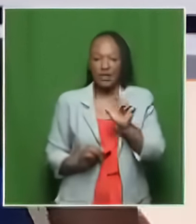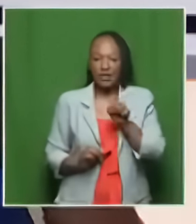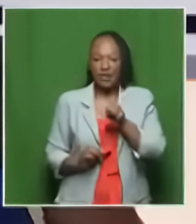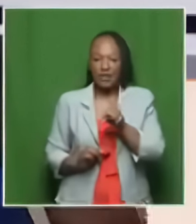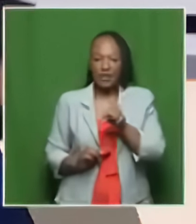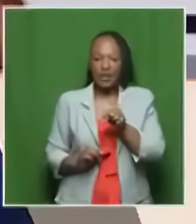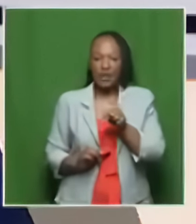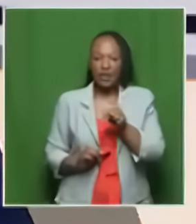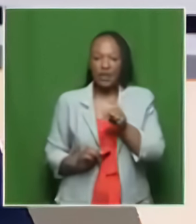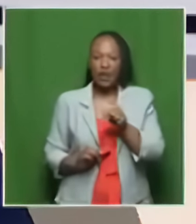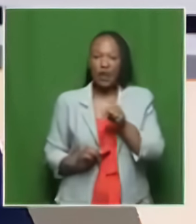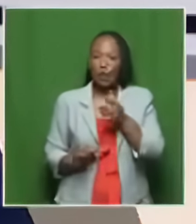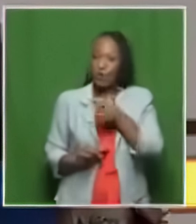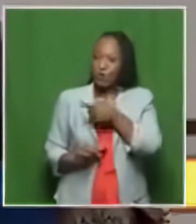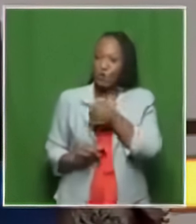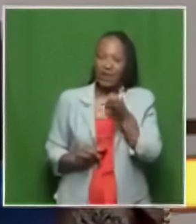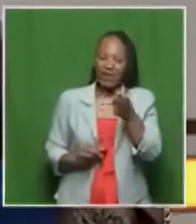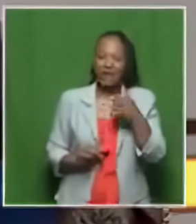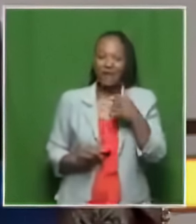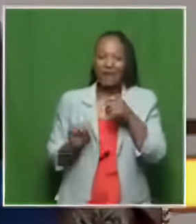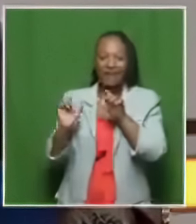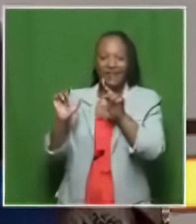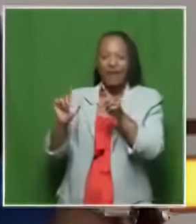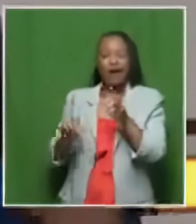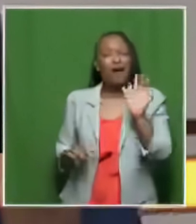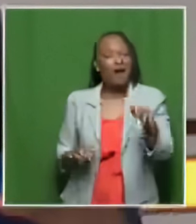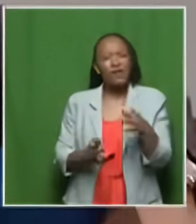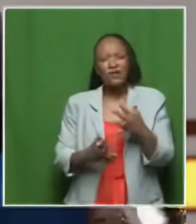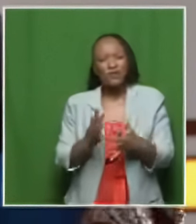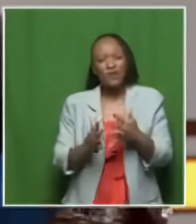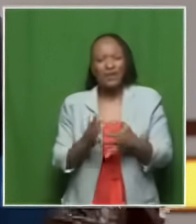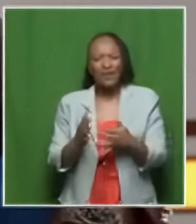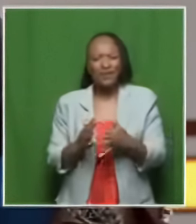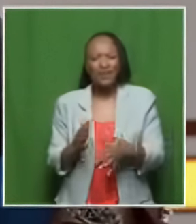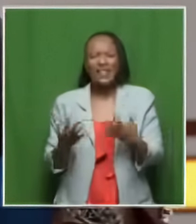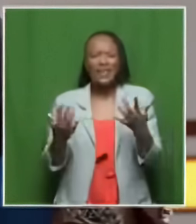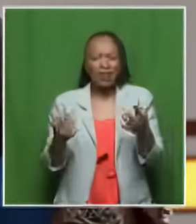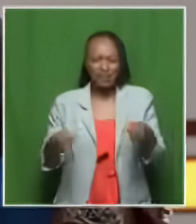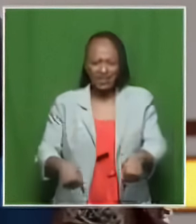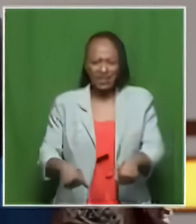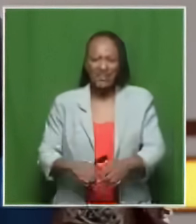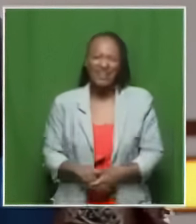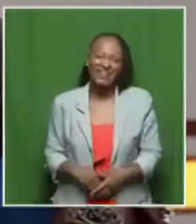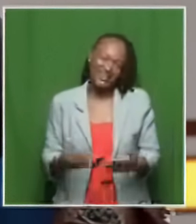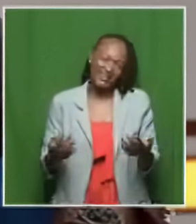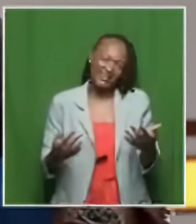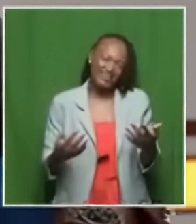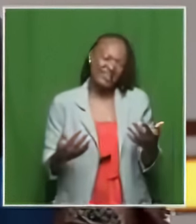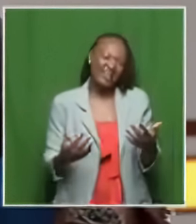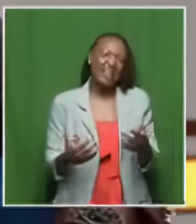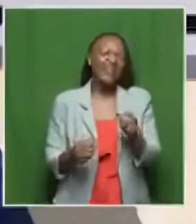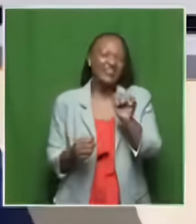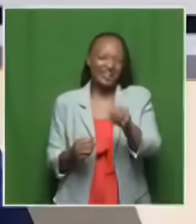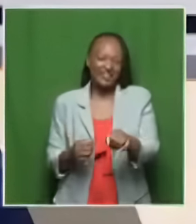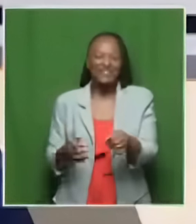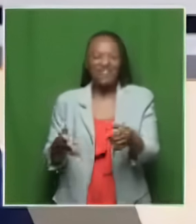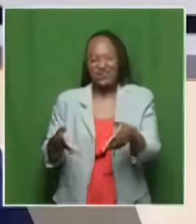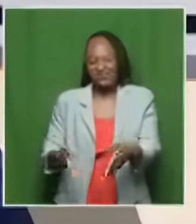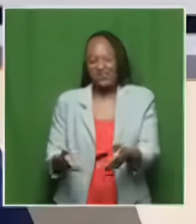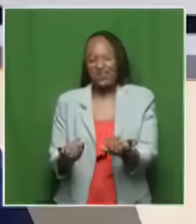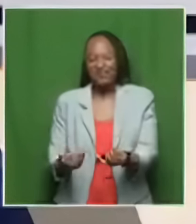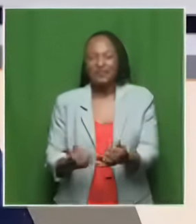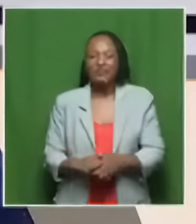you put me on blast. But I was joking, and then the next thing I'm here. all the same, you are here. So let's